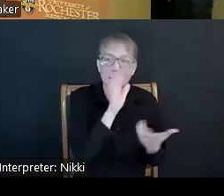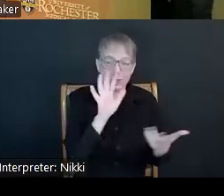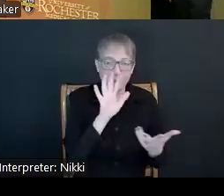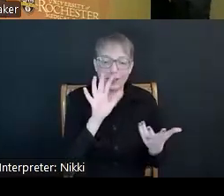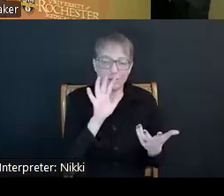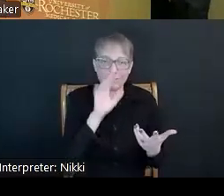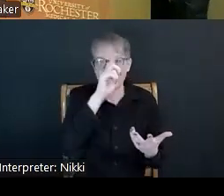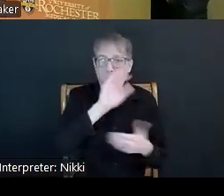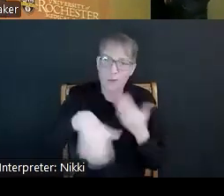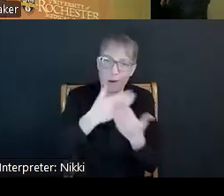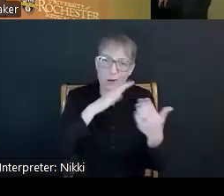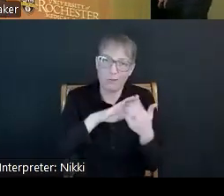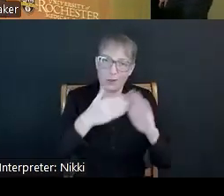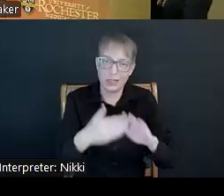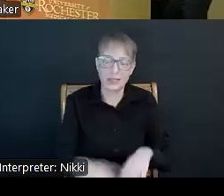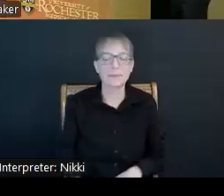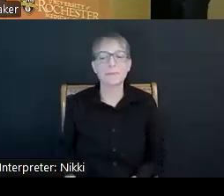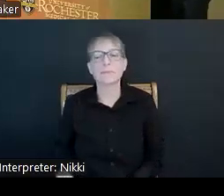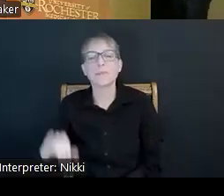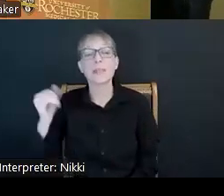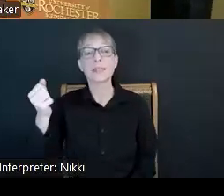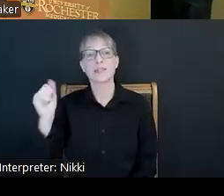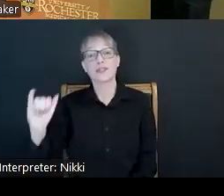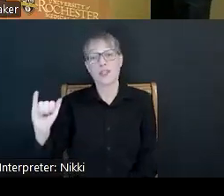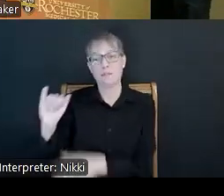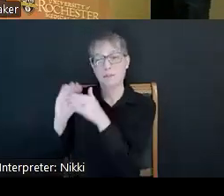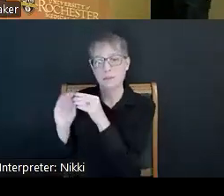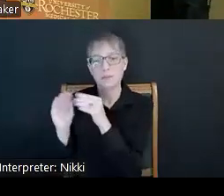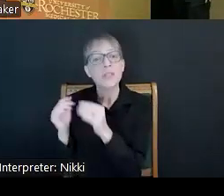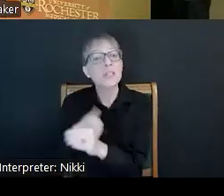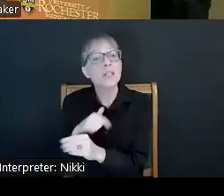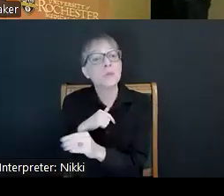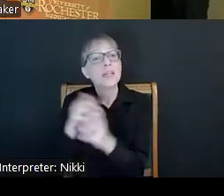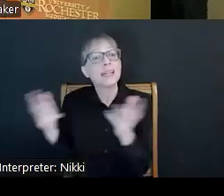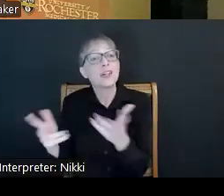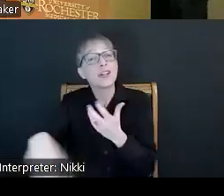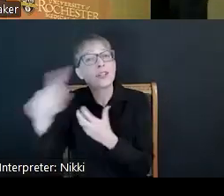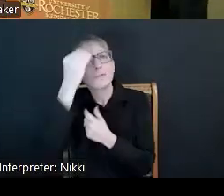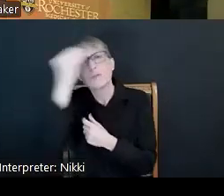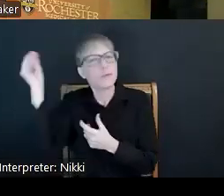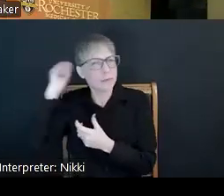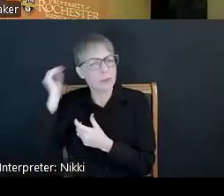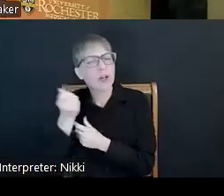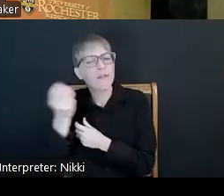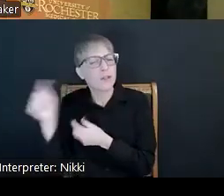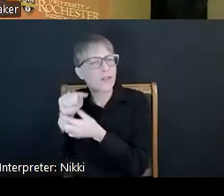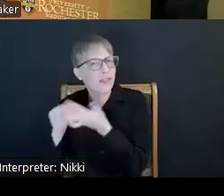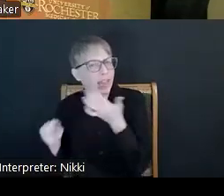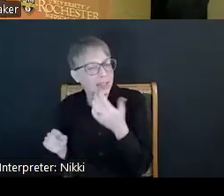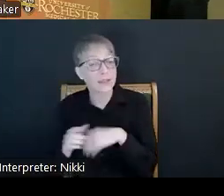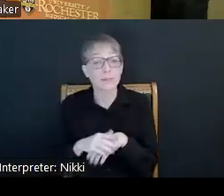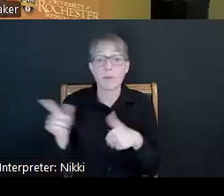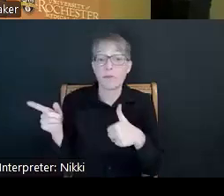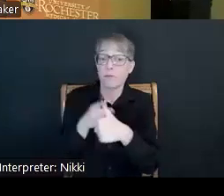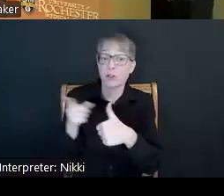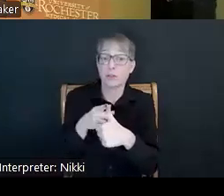So as we work together today, we have some questions that we'd like you to keep in the back of your mind as we go through the session. How has racism impacted